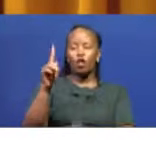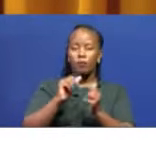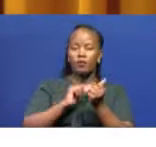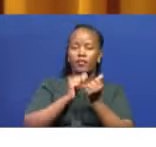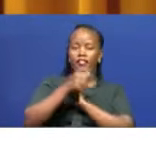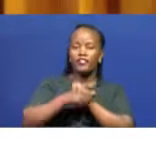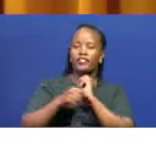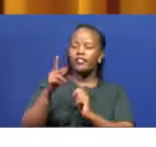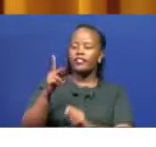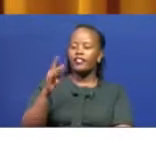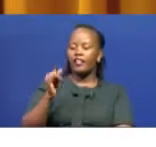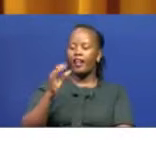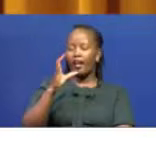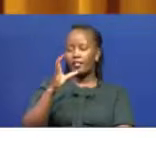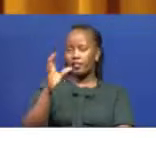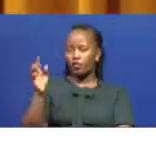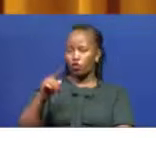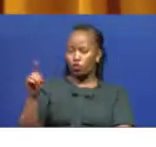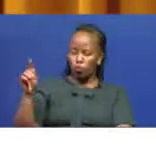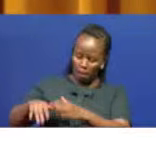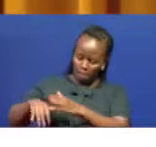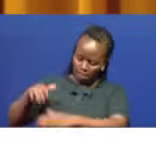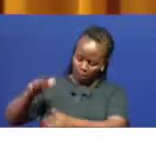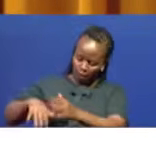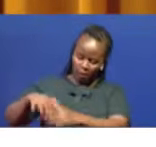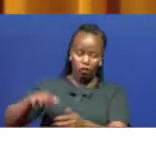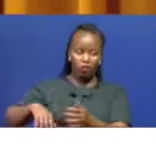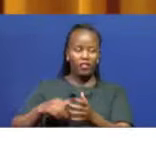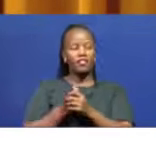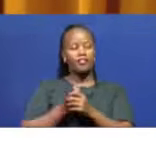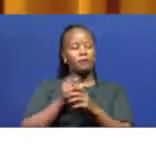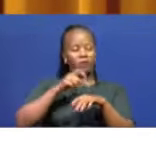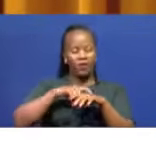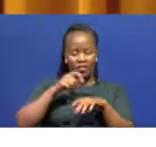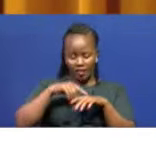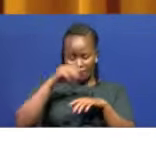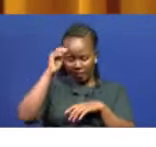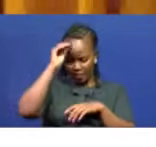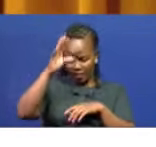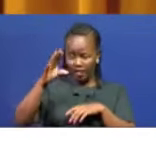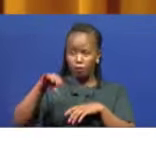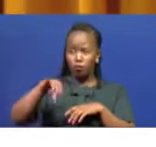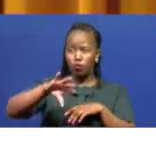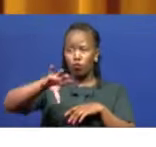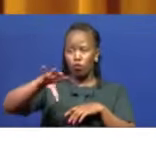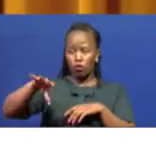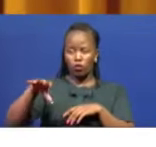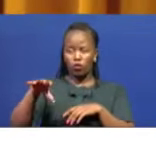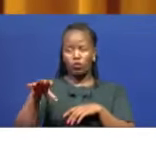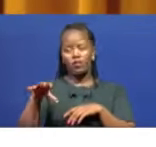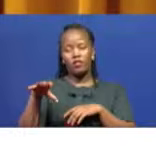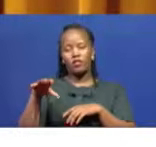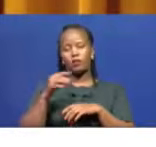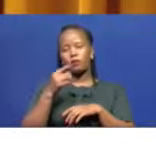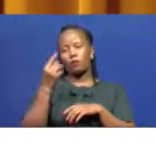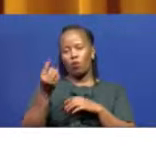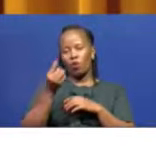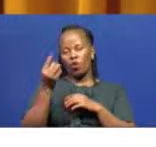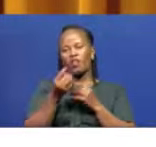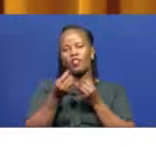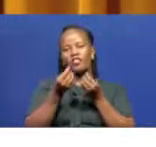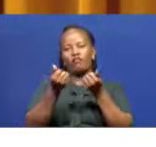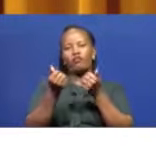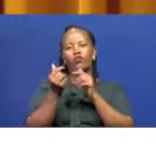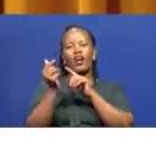Kenya. He submitted that in Kiambu constituency, only about attended in